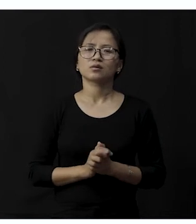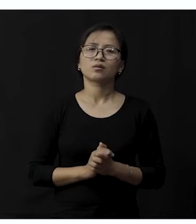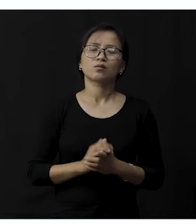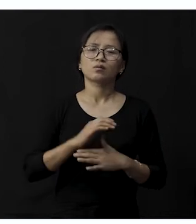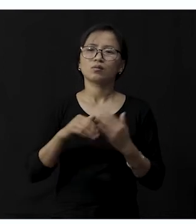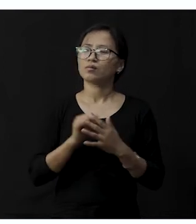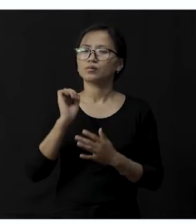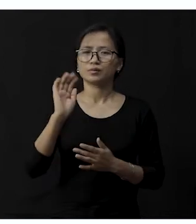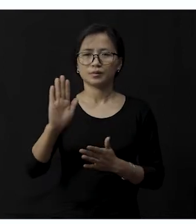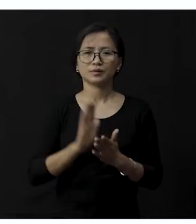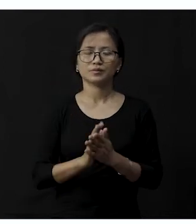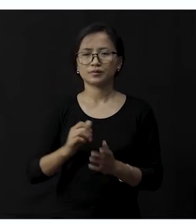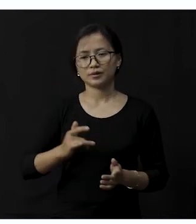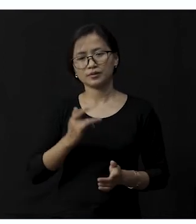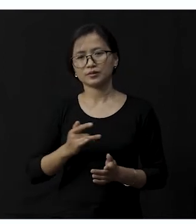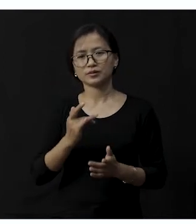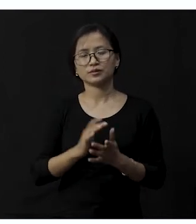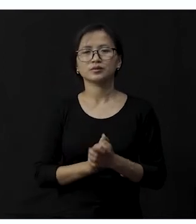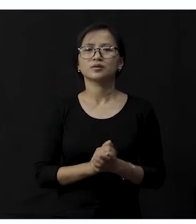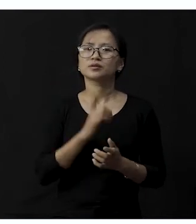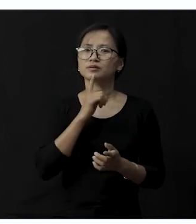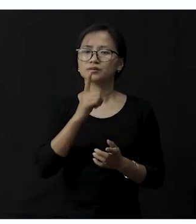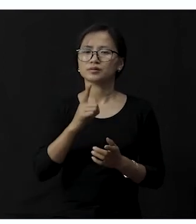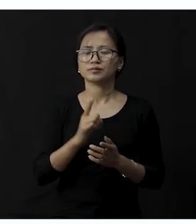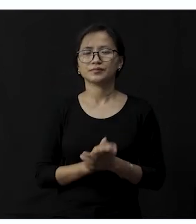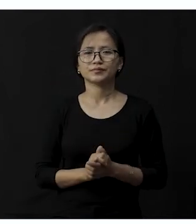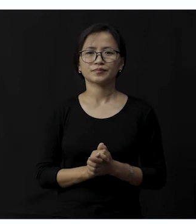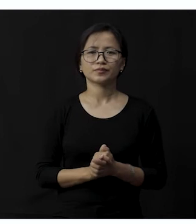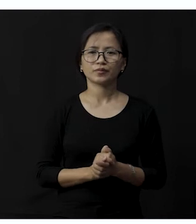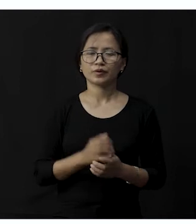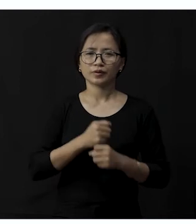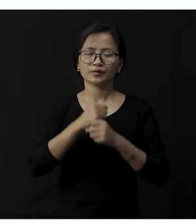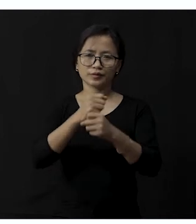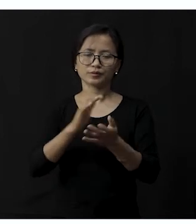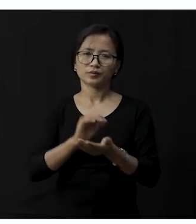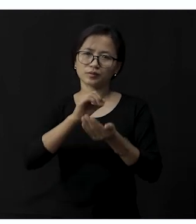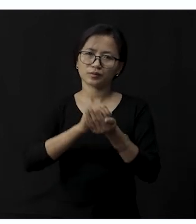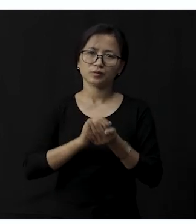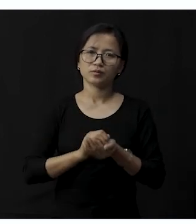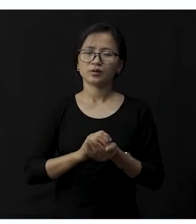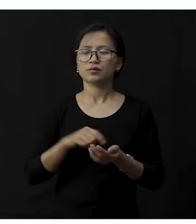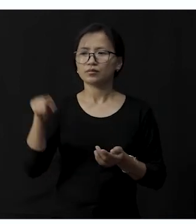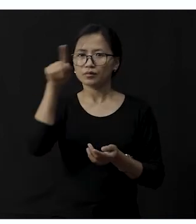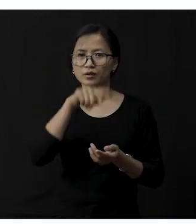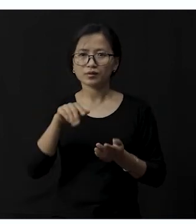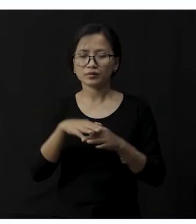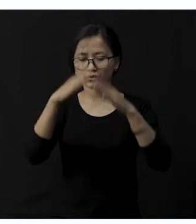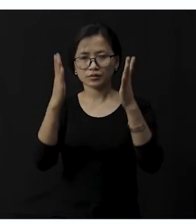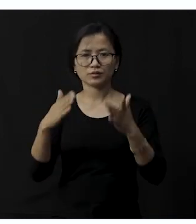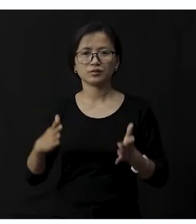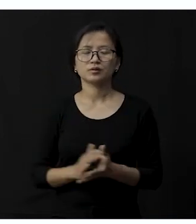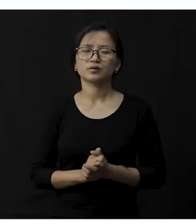your adjective. So if I were to say that those gifts that were kept were round in shape. So round is